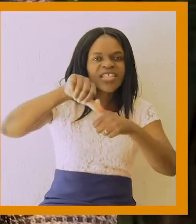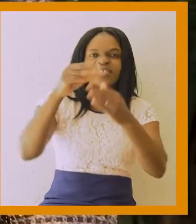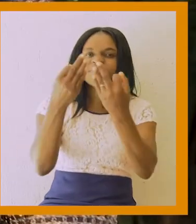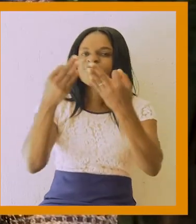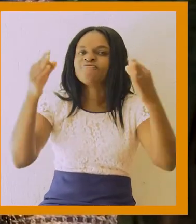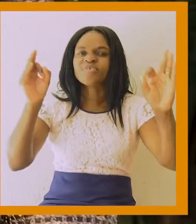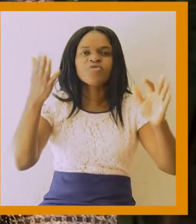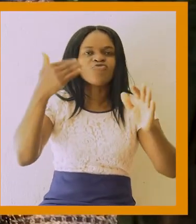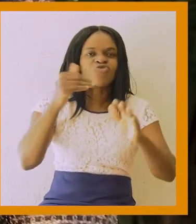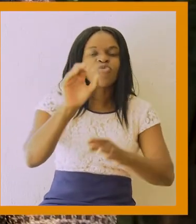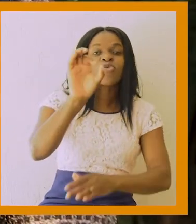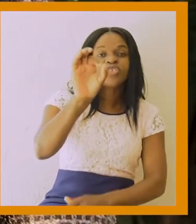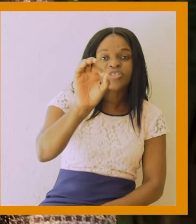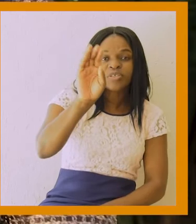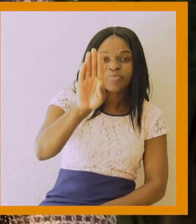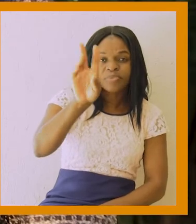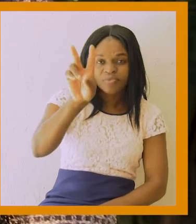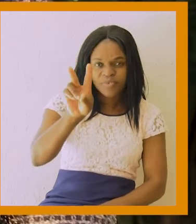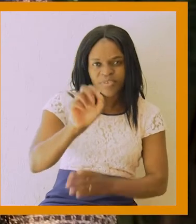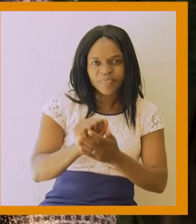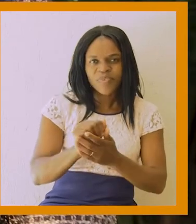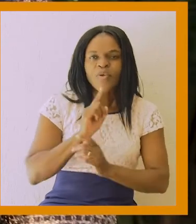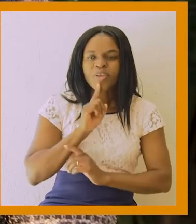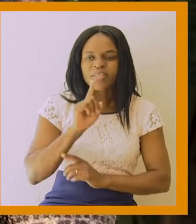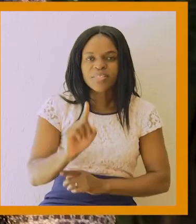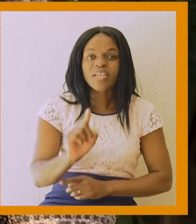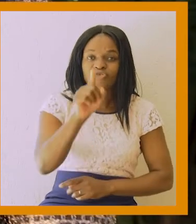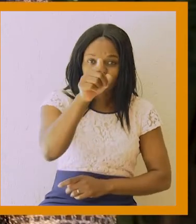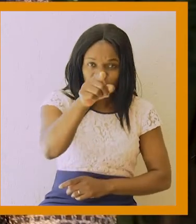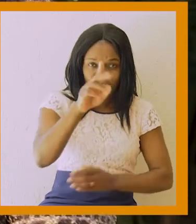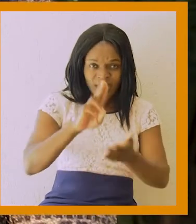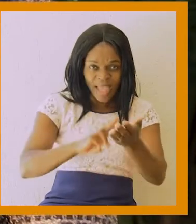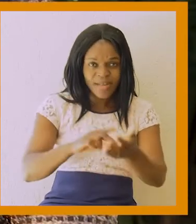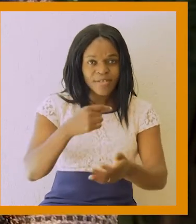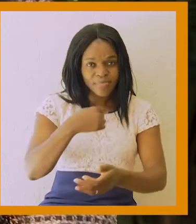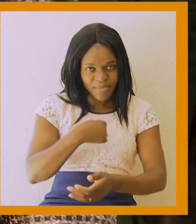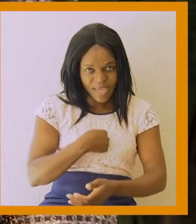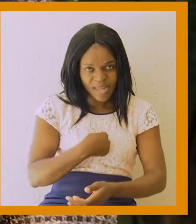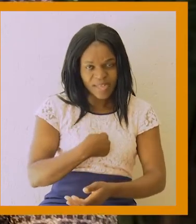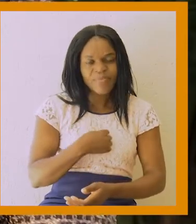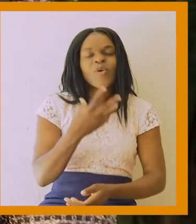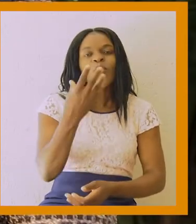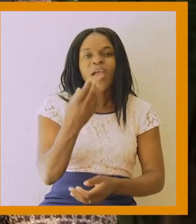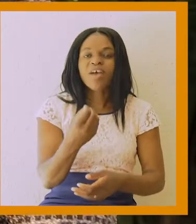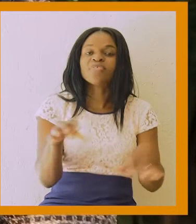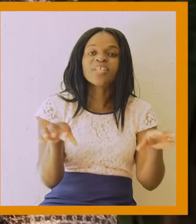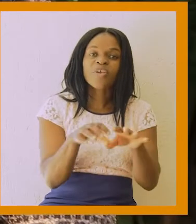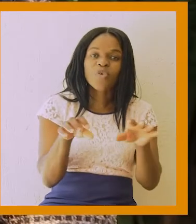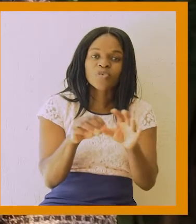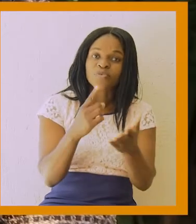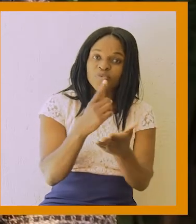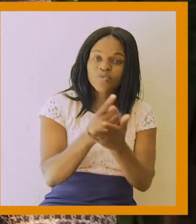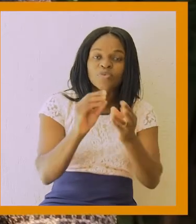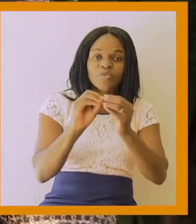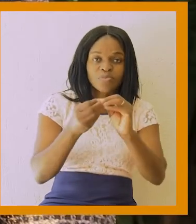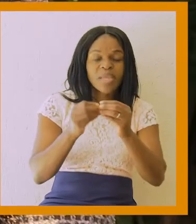country that is free from sexual gender-based violence. What we are saying is, you and I, we have a role